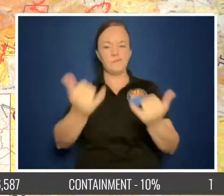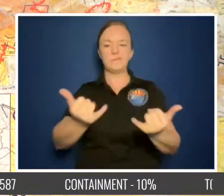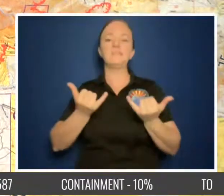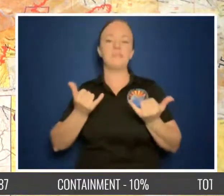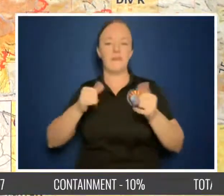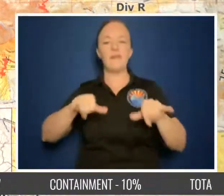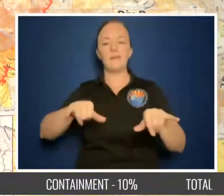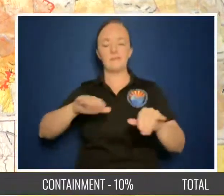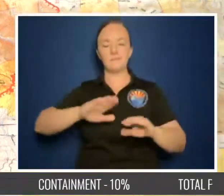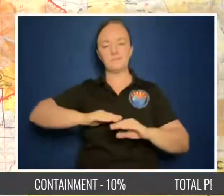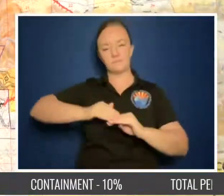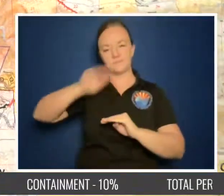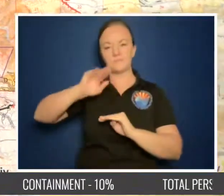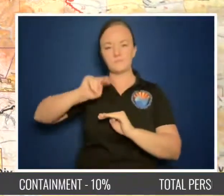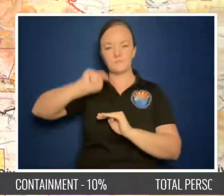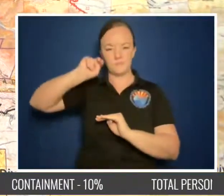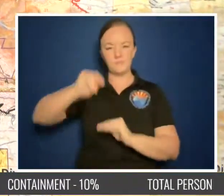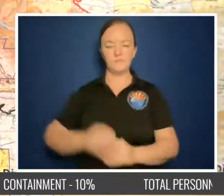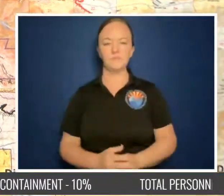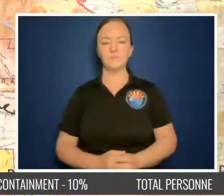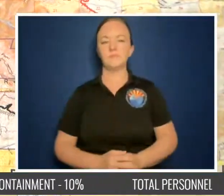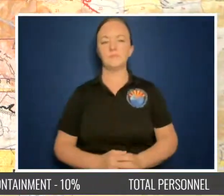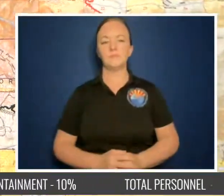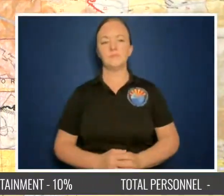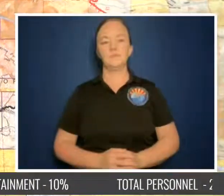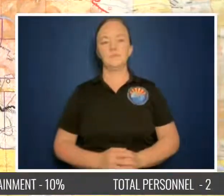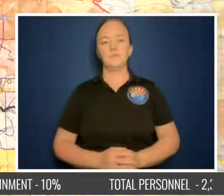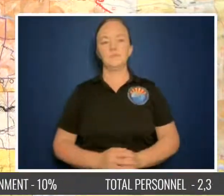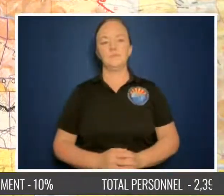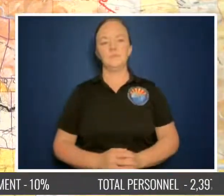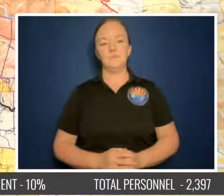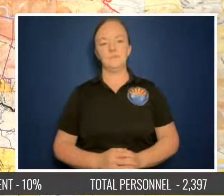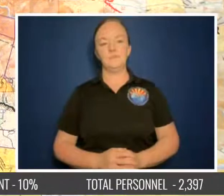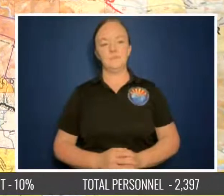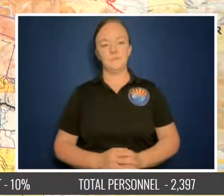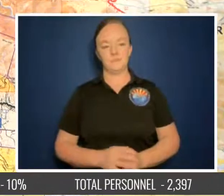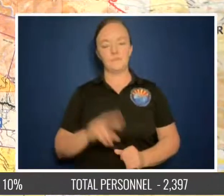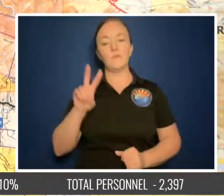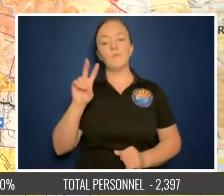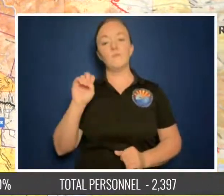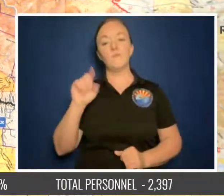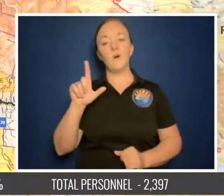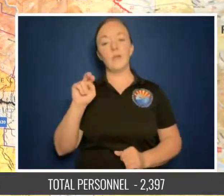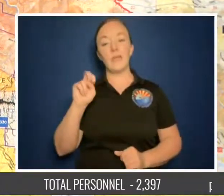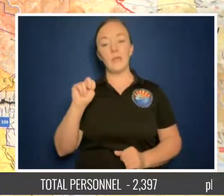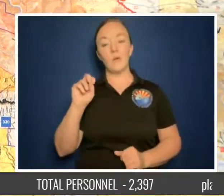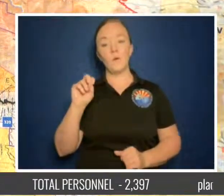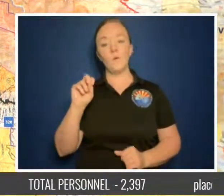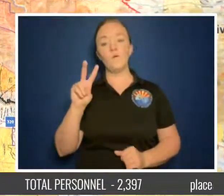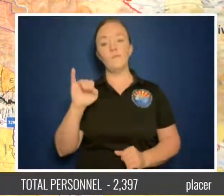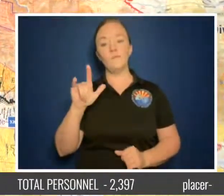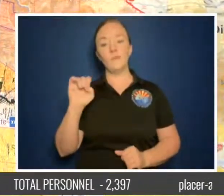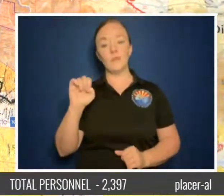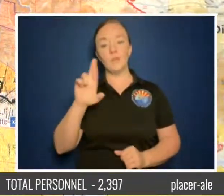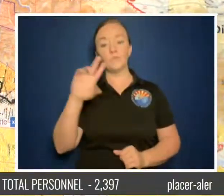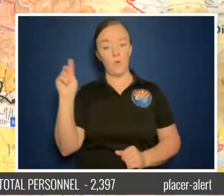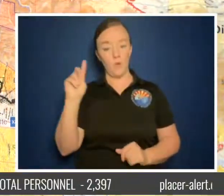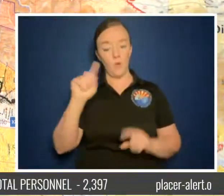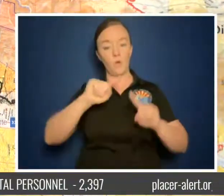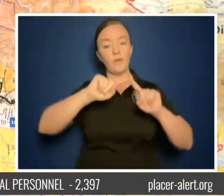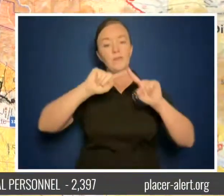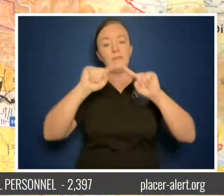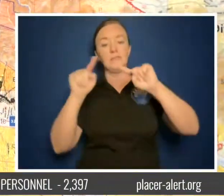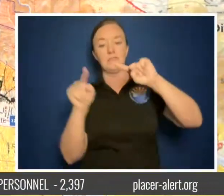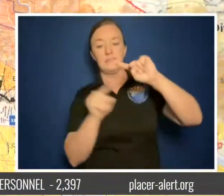Coming off the end of Volcanoville Road down Buckeye Point towards the middle fork of the American